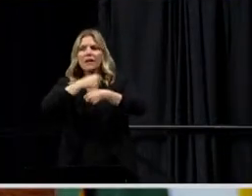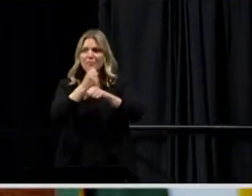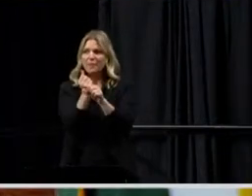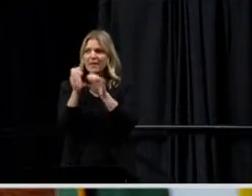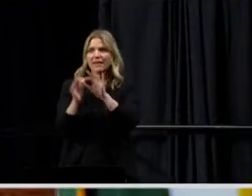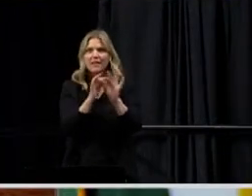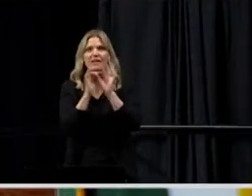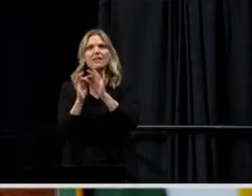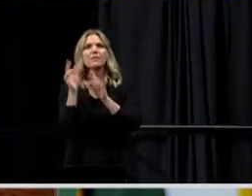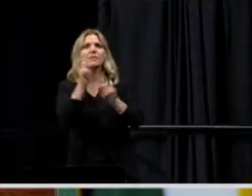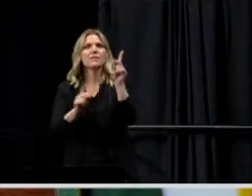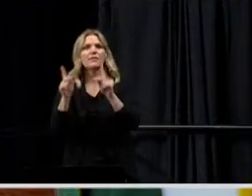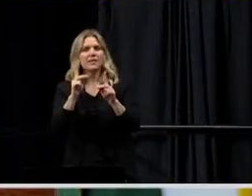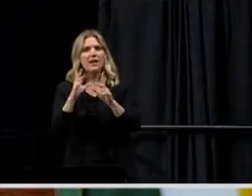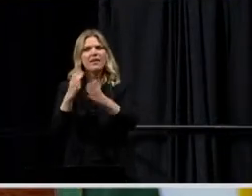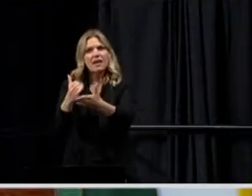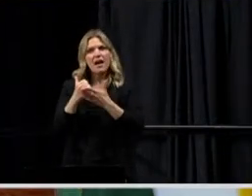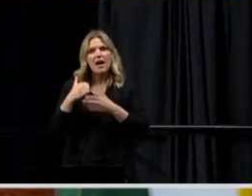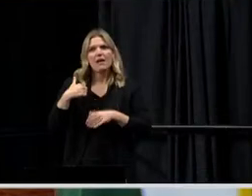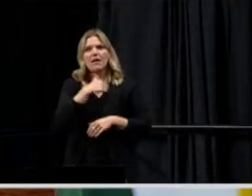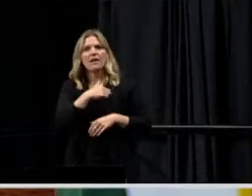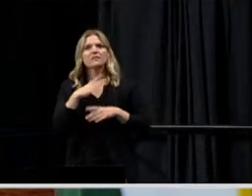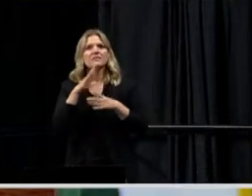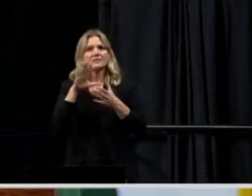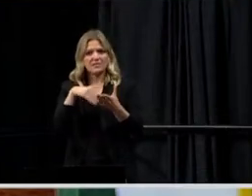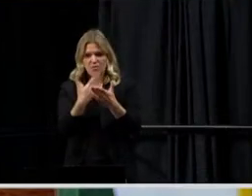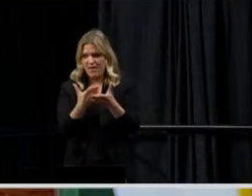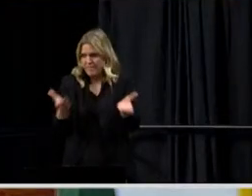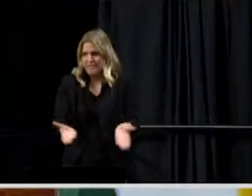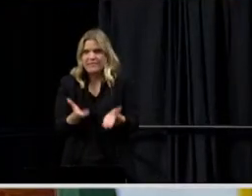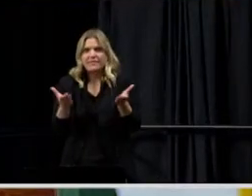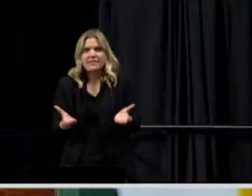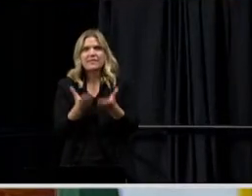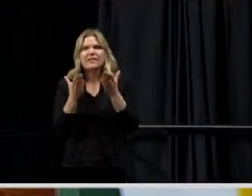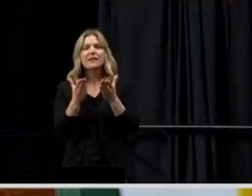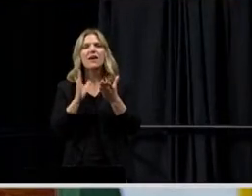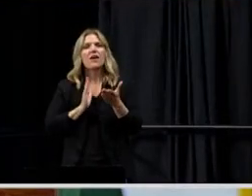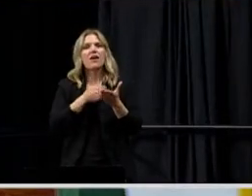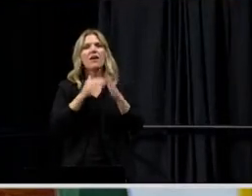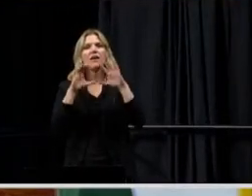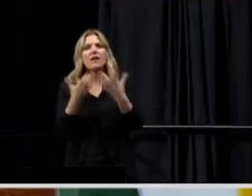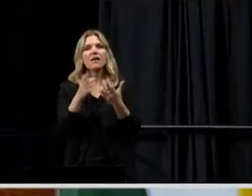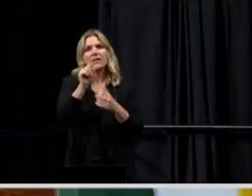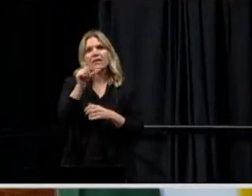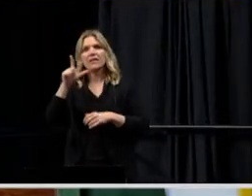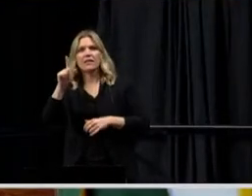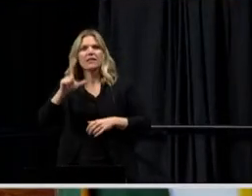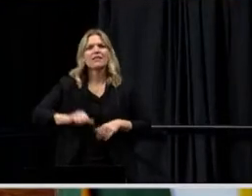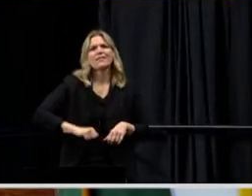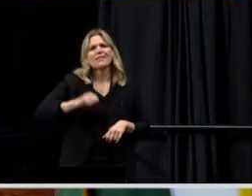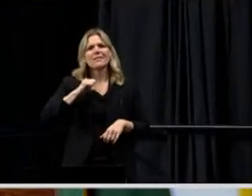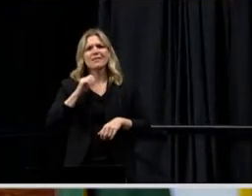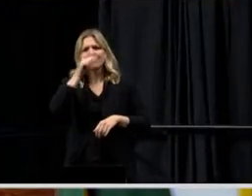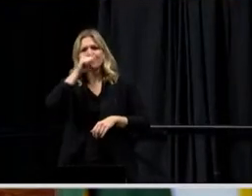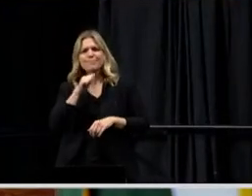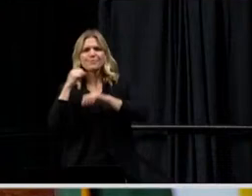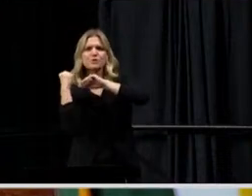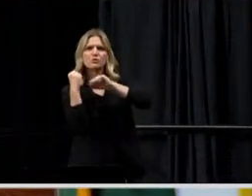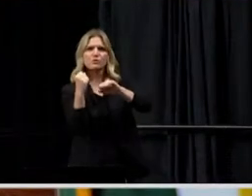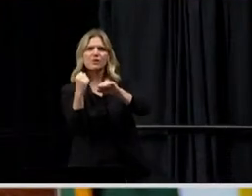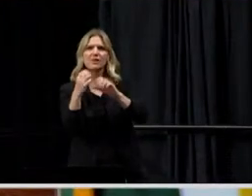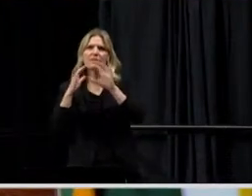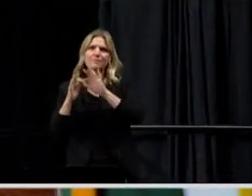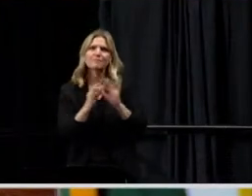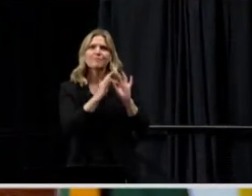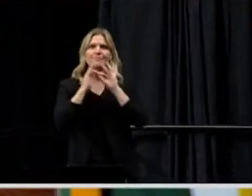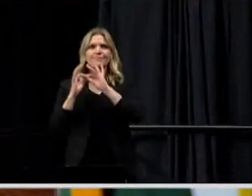never forget has led us to this exact moment. Our class of 2021 can take pride in its resilience, strength, and